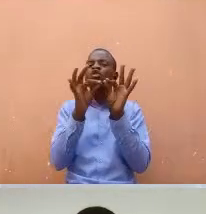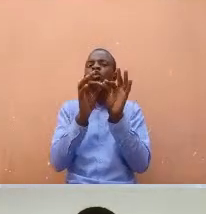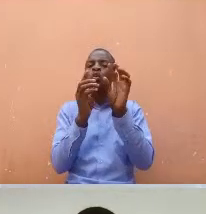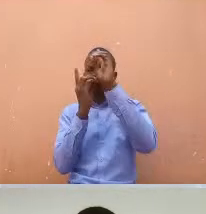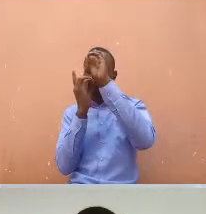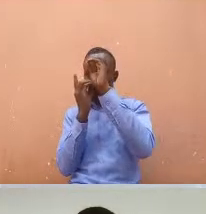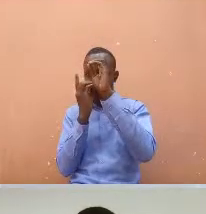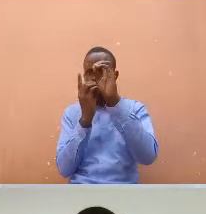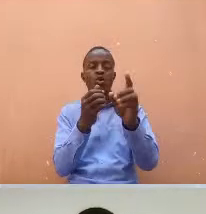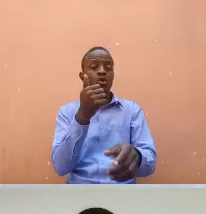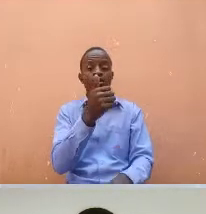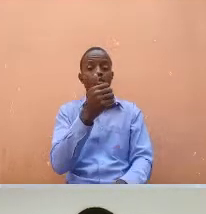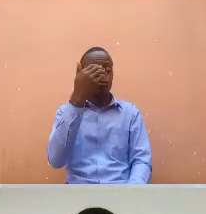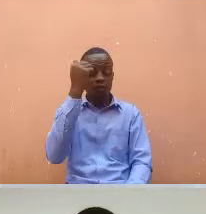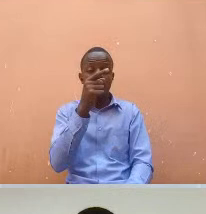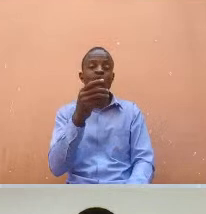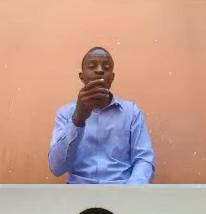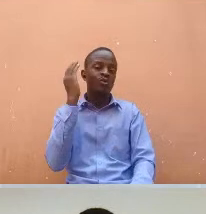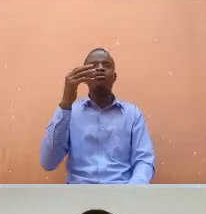life.